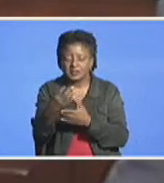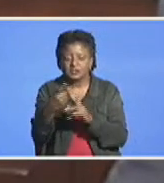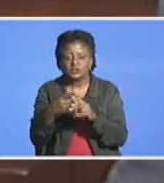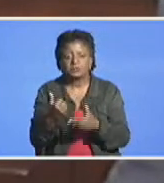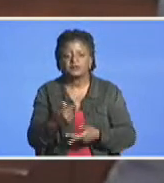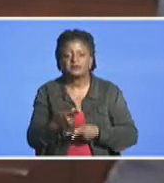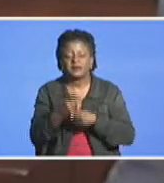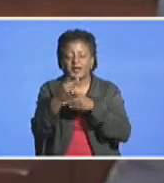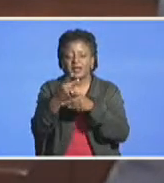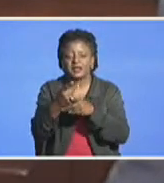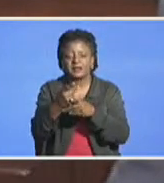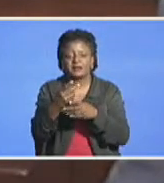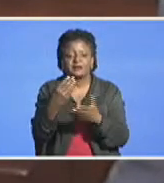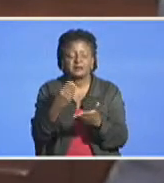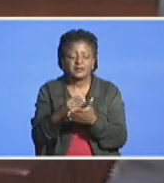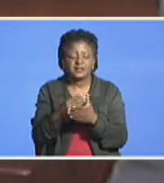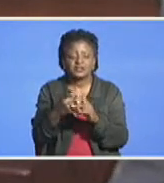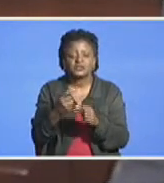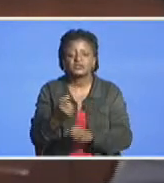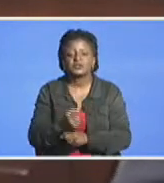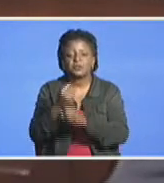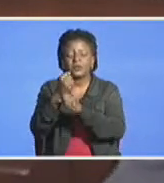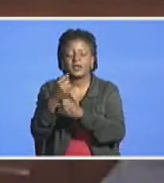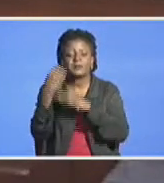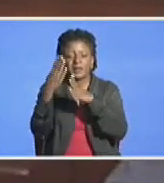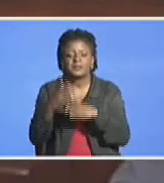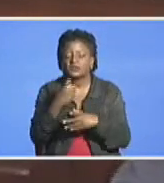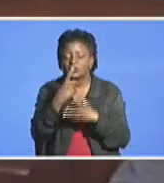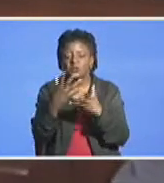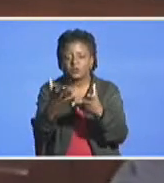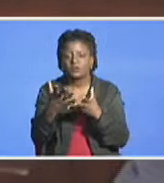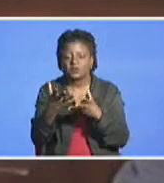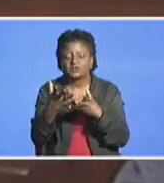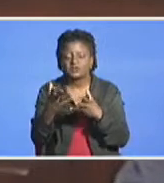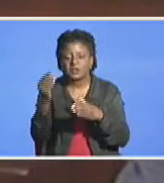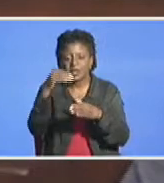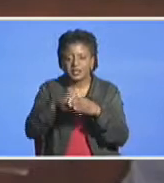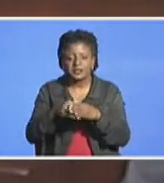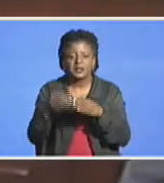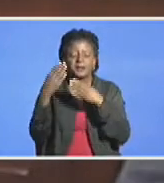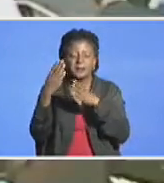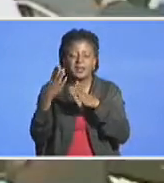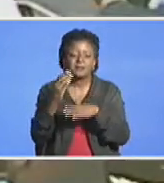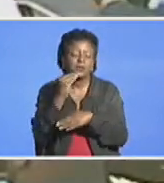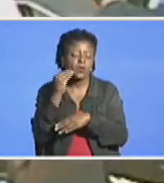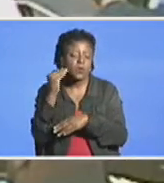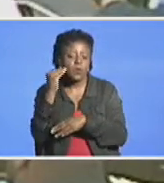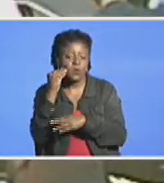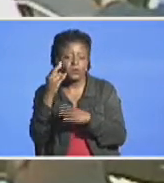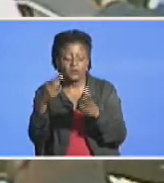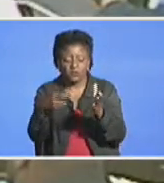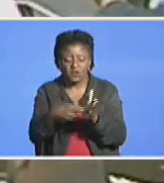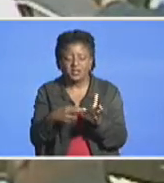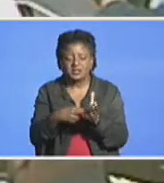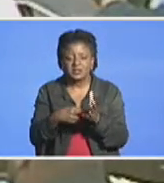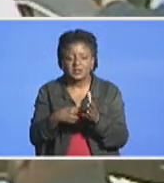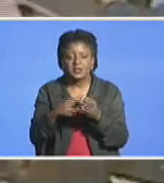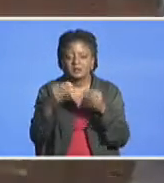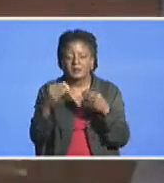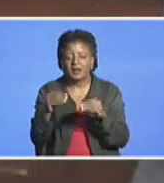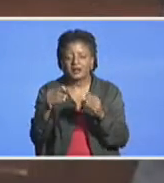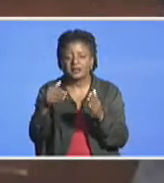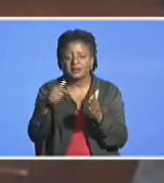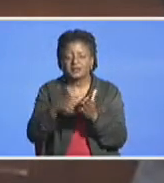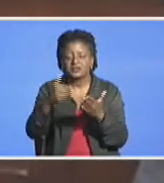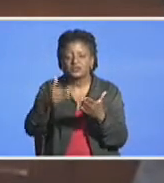support Bahamians who wish to enter the Bahamian home rental market. And this new SBDC